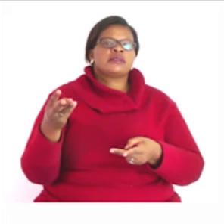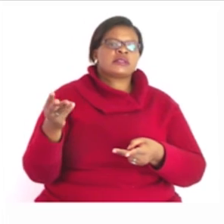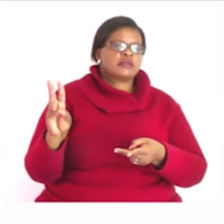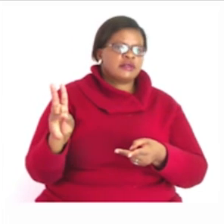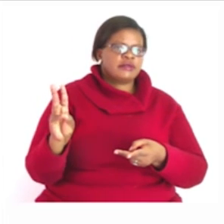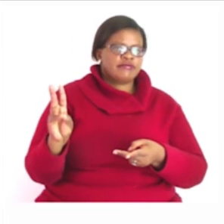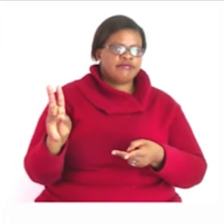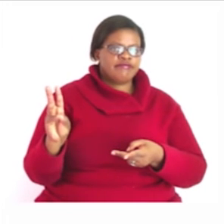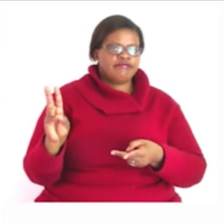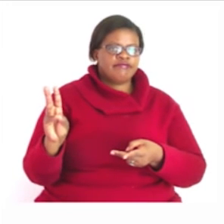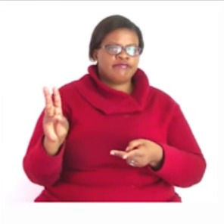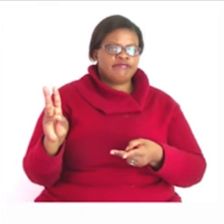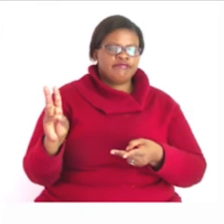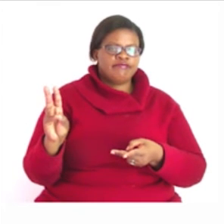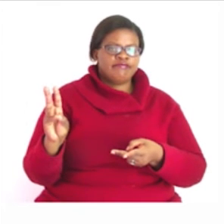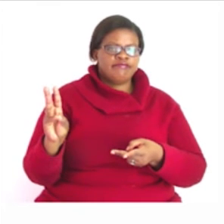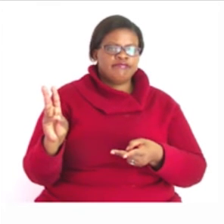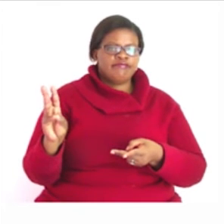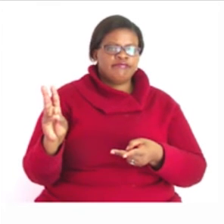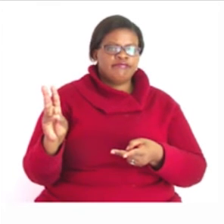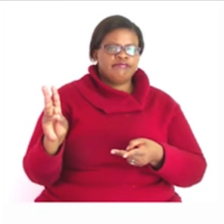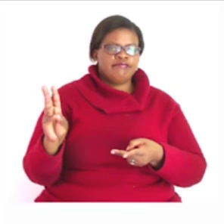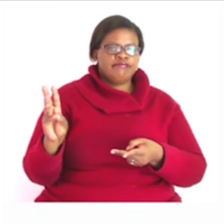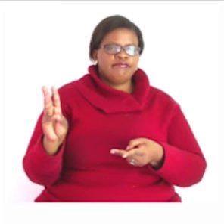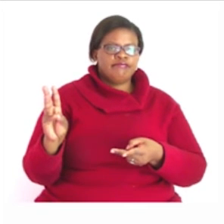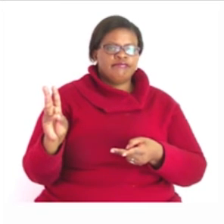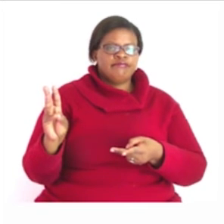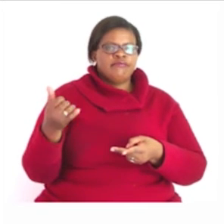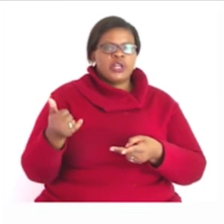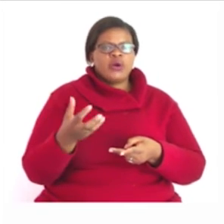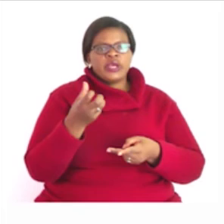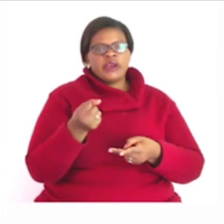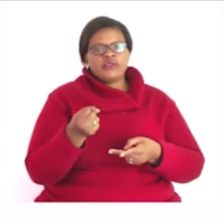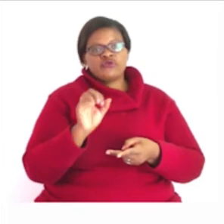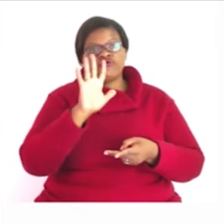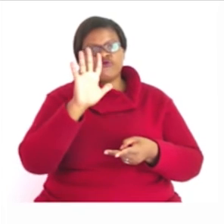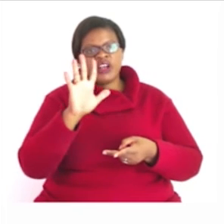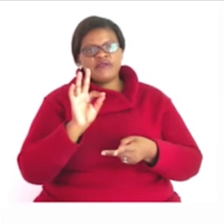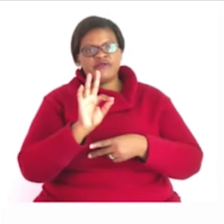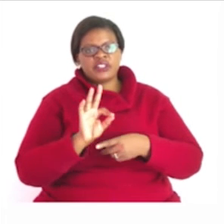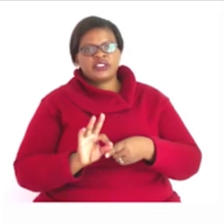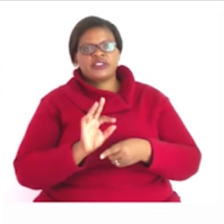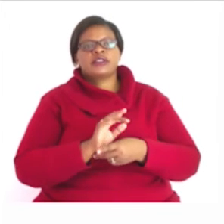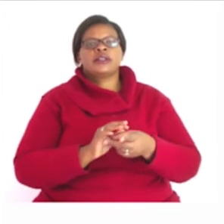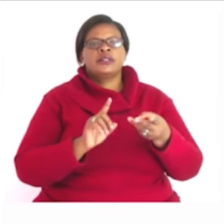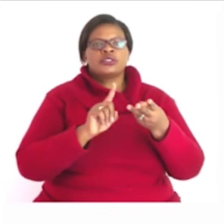4, 8, and 16 itself, which is a total of 5 factors.